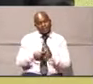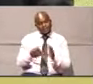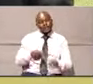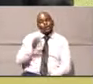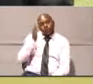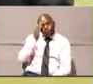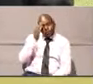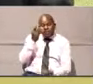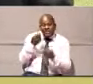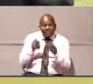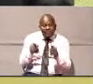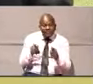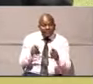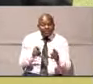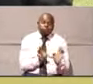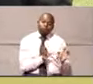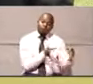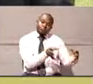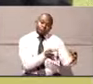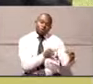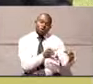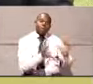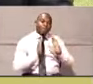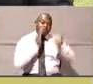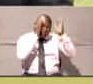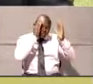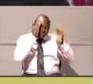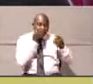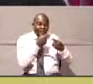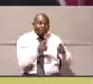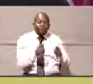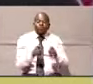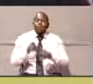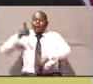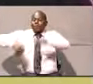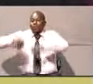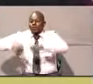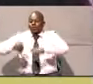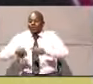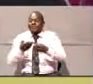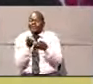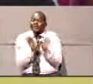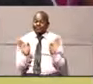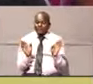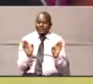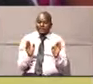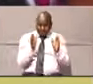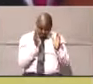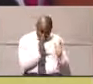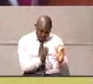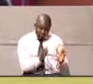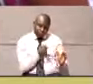Do you know the difference between this and the other one we are talking about, the other political position? Tell us. This one is about